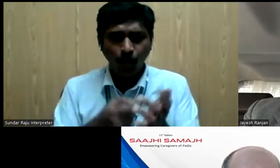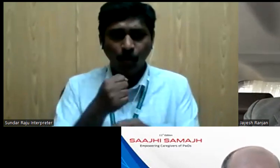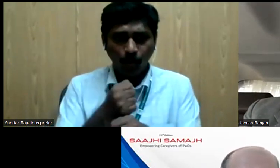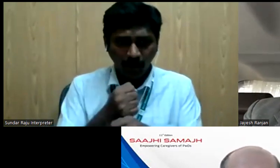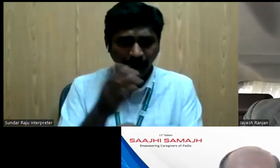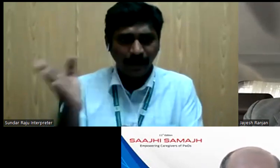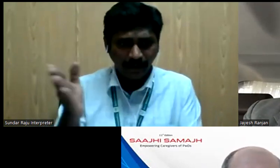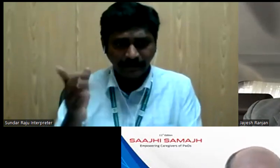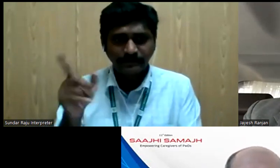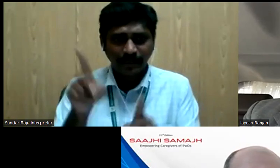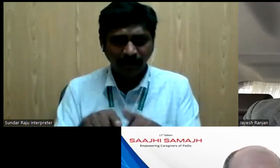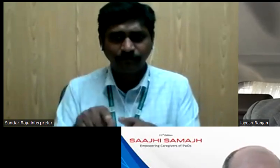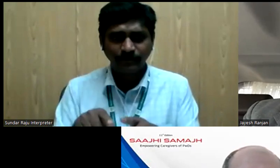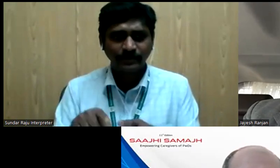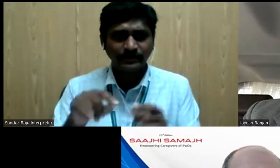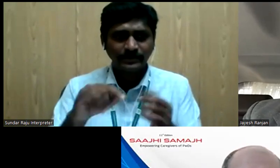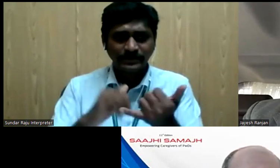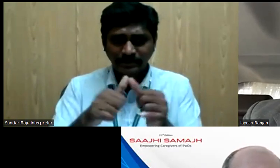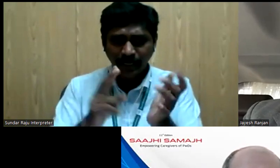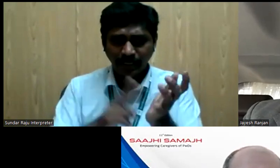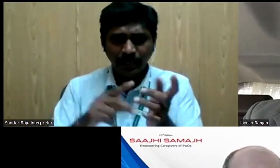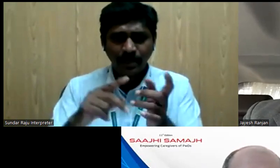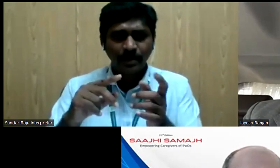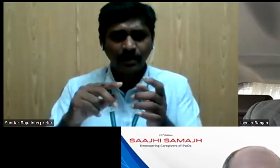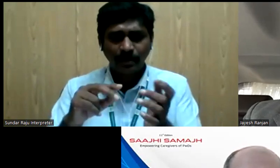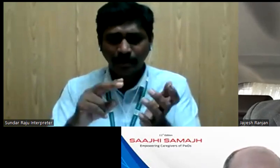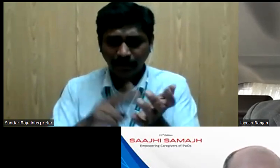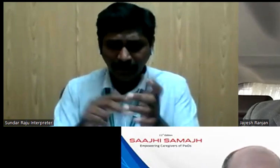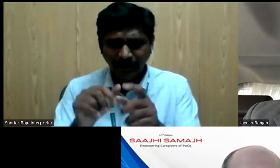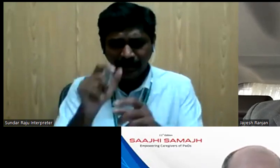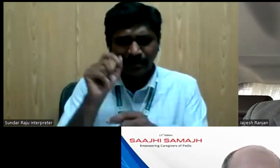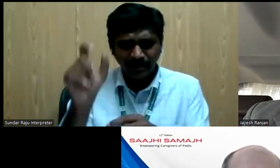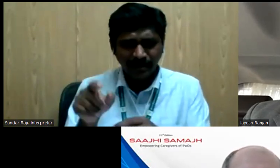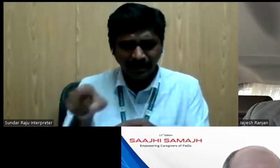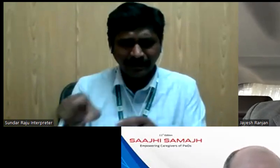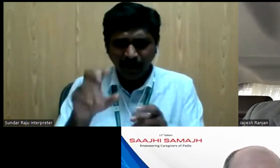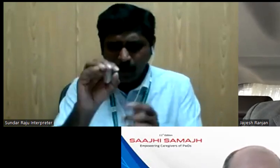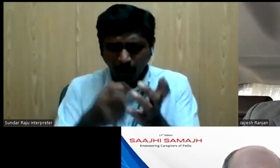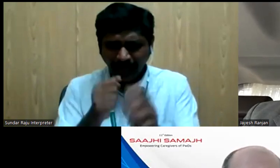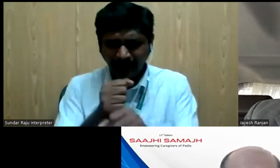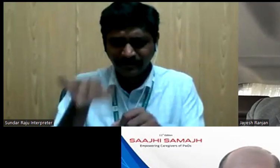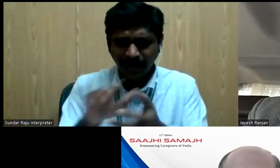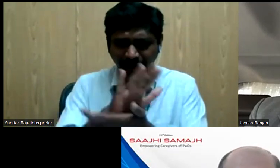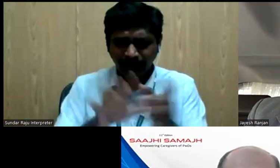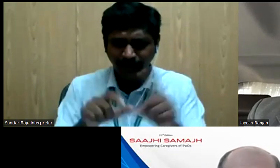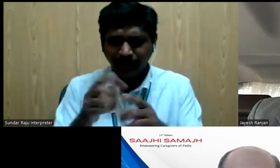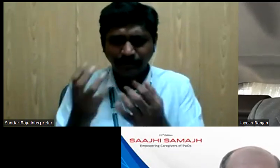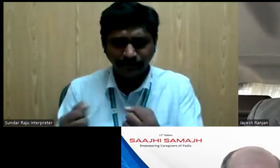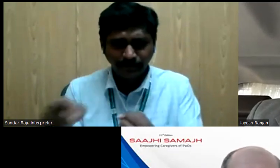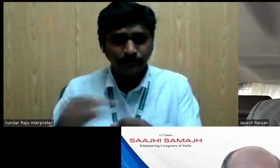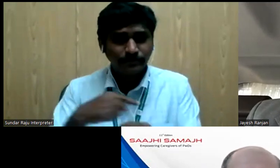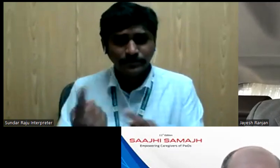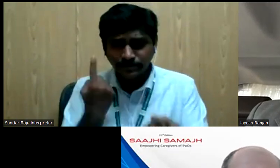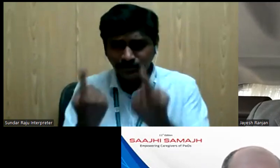Hyderabad and Astha in Delhi. And each time that I visited this, I've seen the humongous role that the caregivers, and